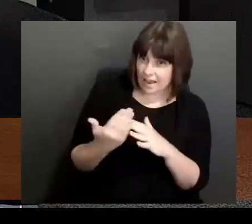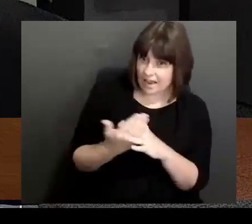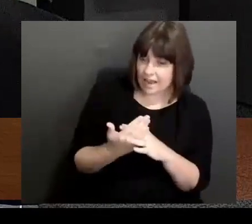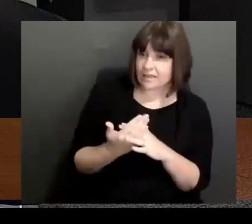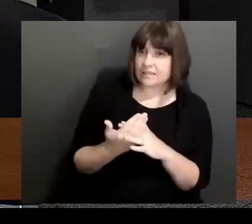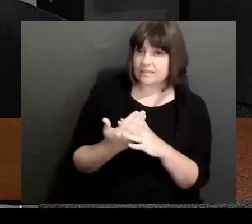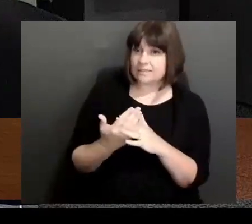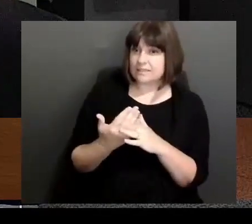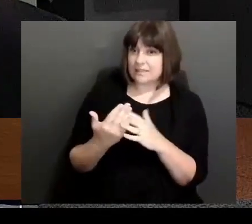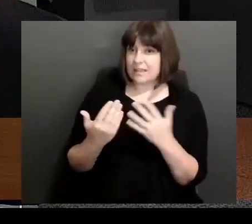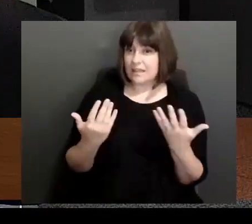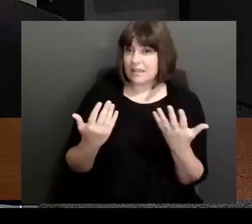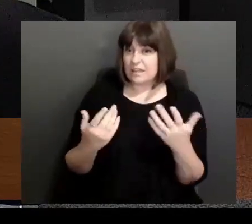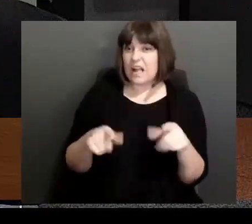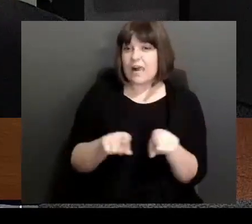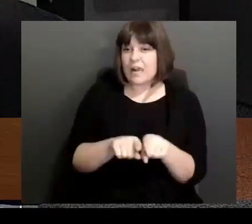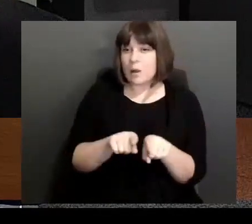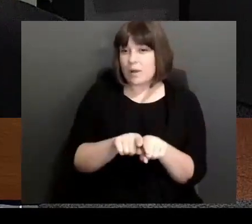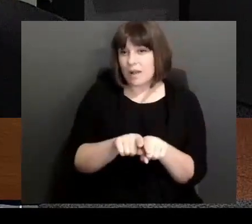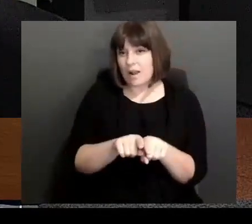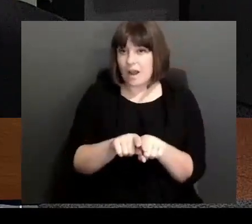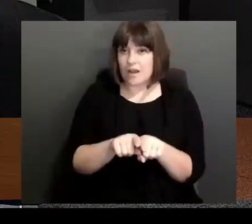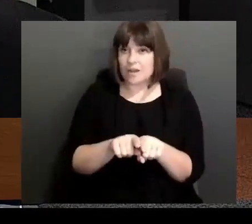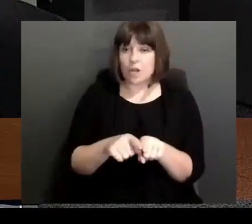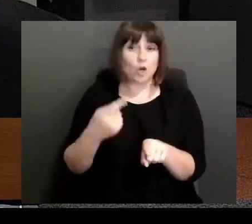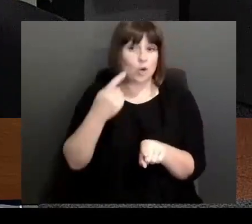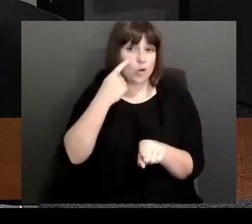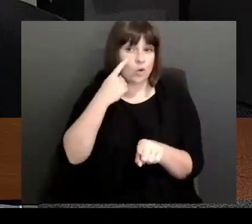like change is happening.